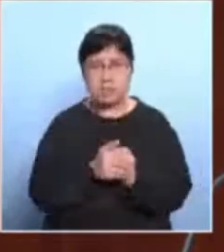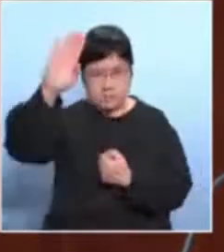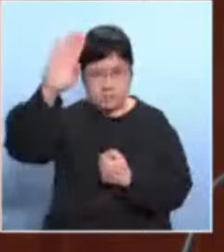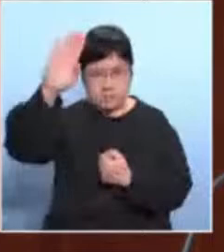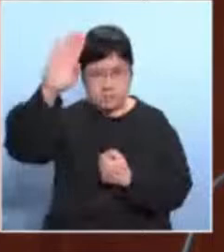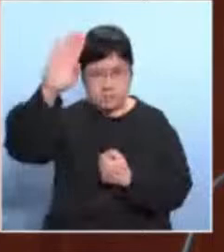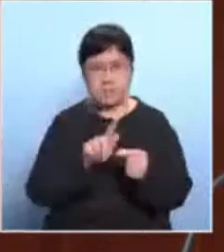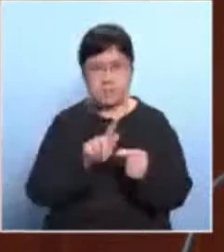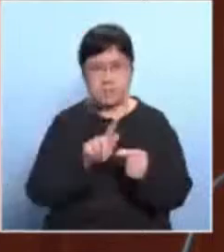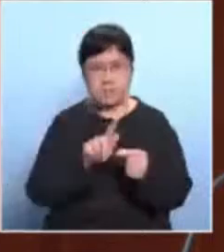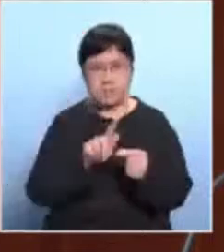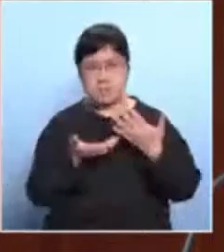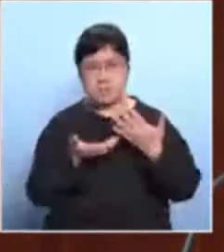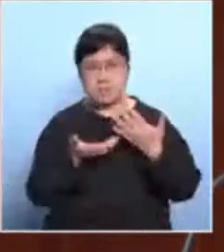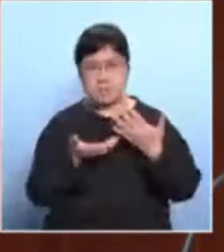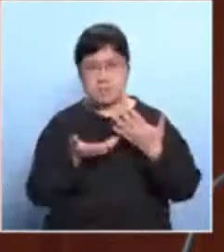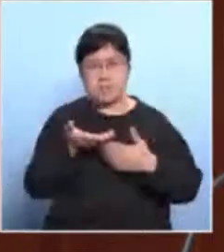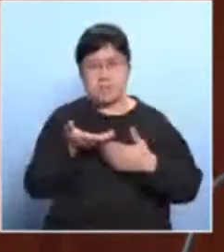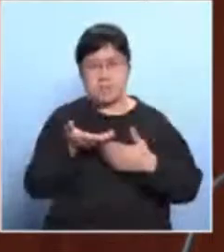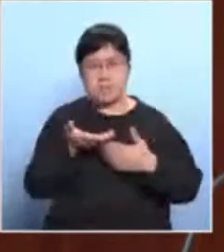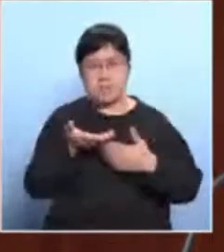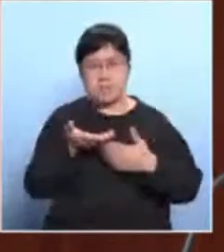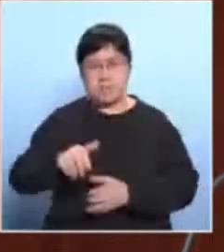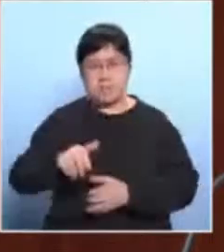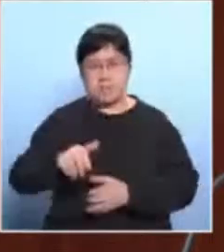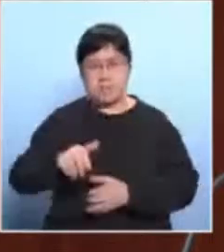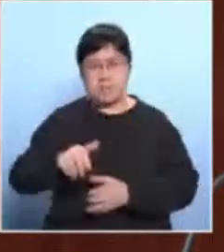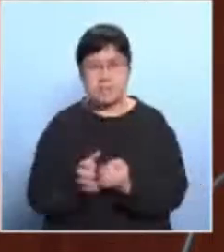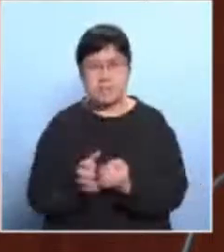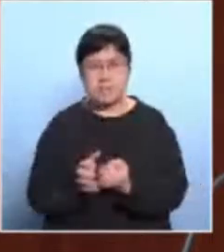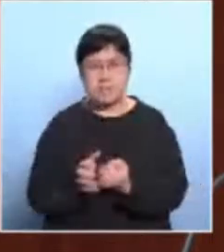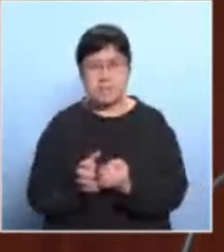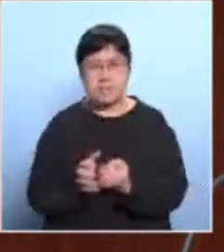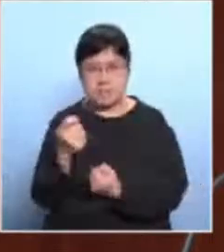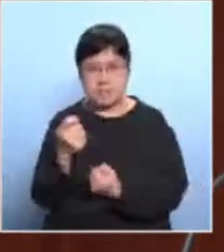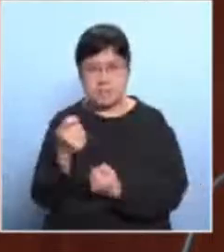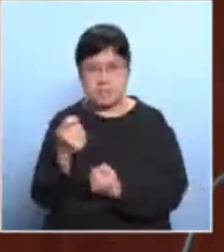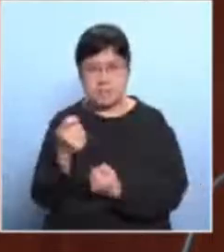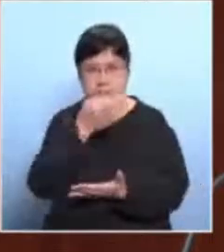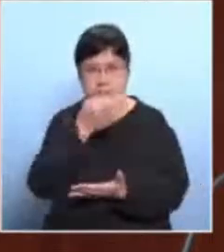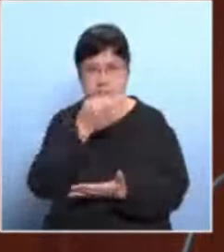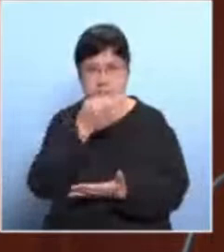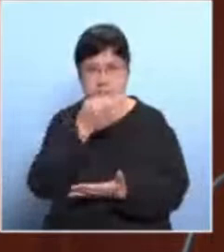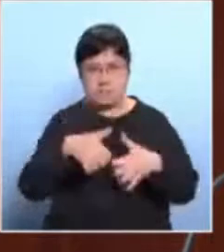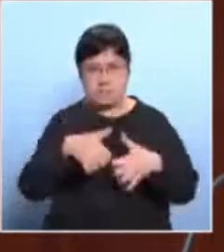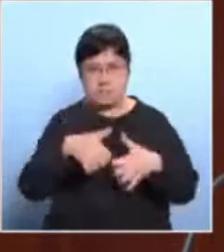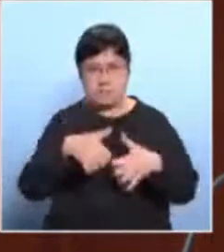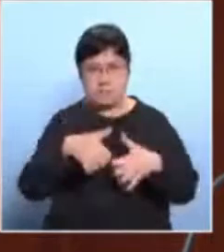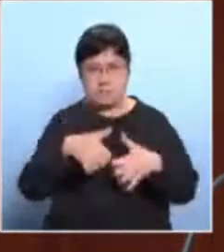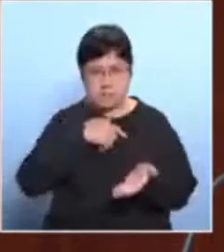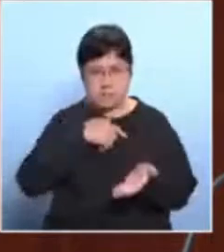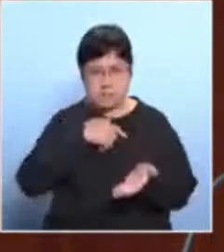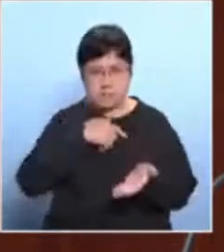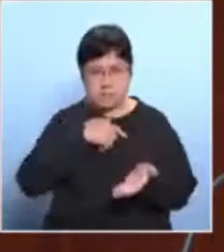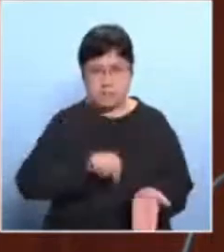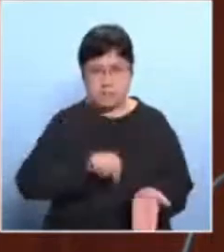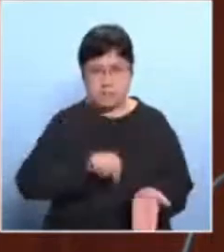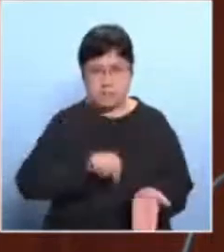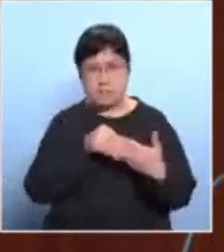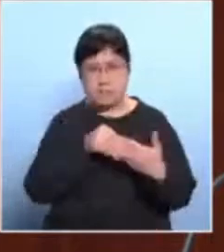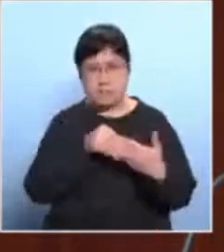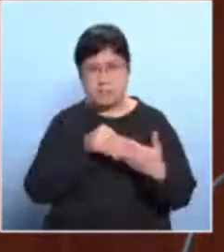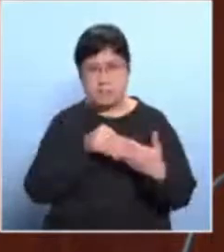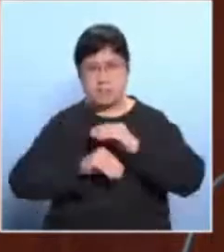CMPR as a standalone statutory body in the long run. This will help accelerate the launching of new drugs and medical devices to the market